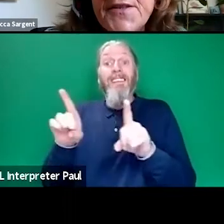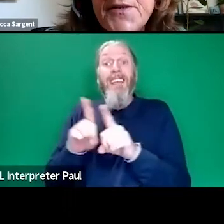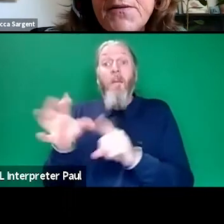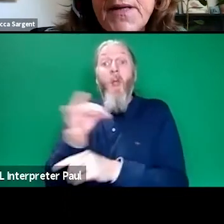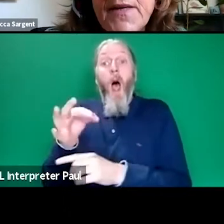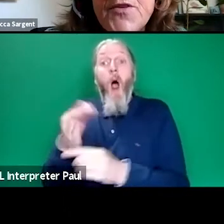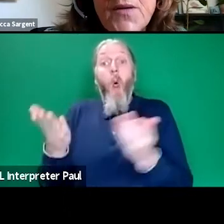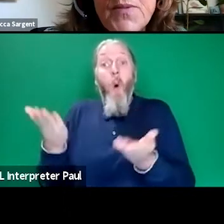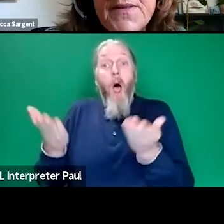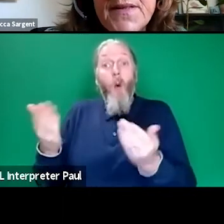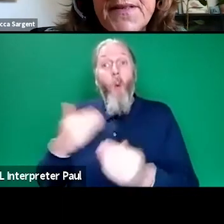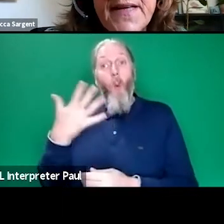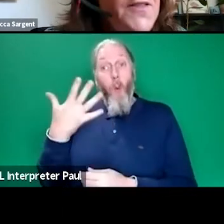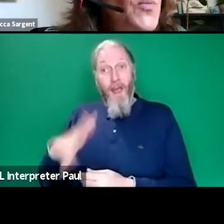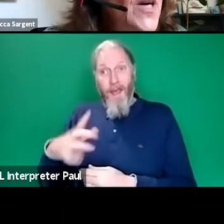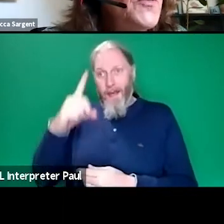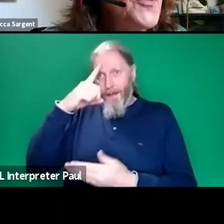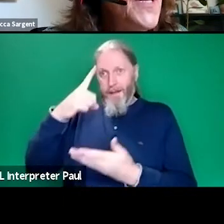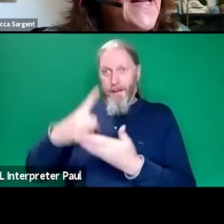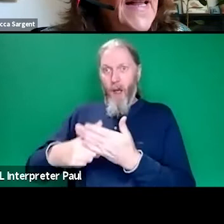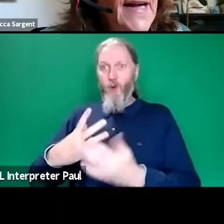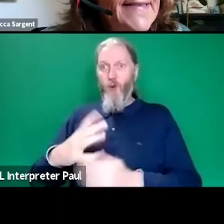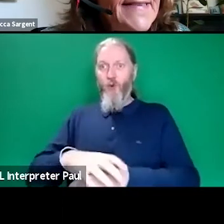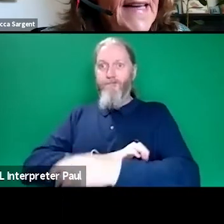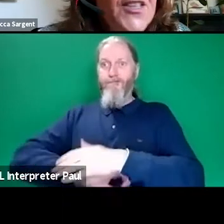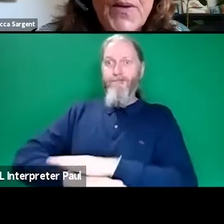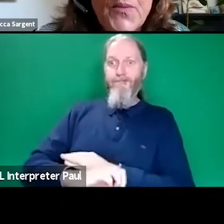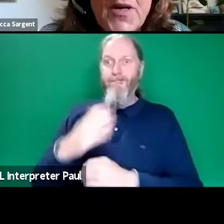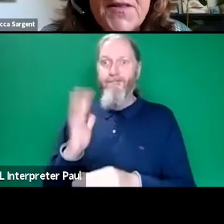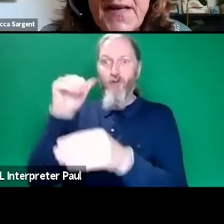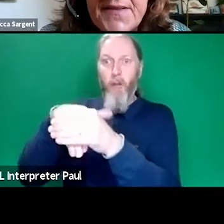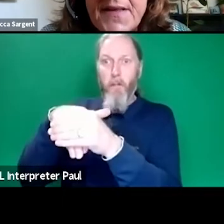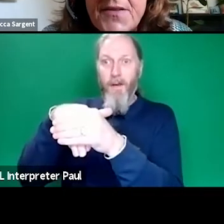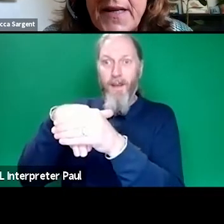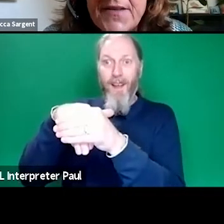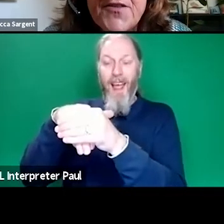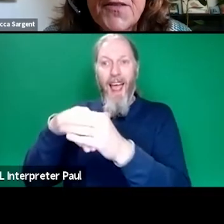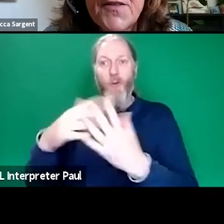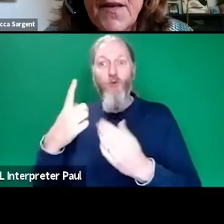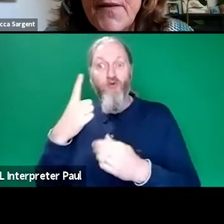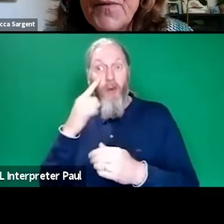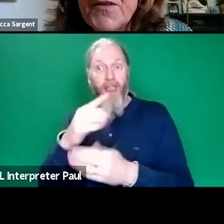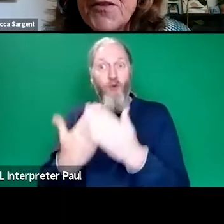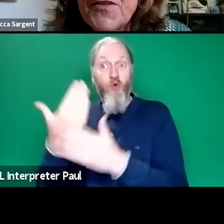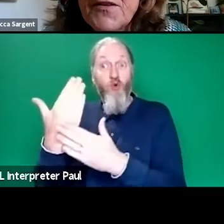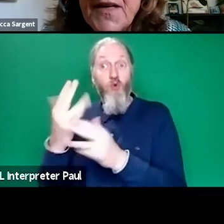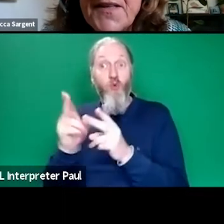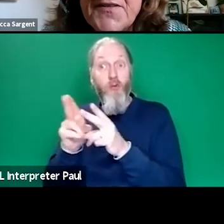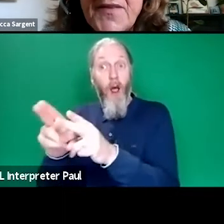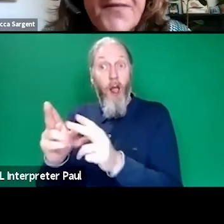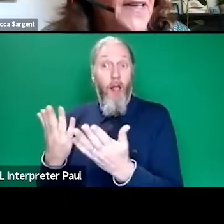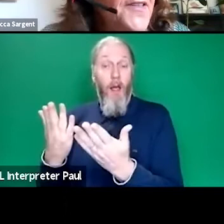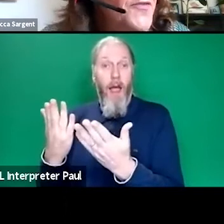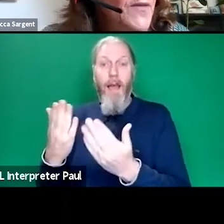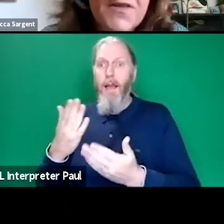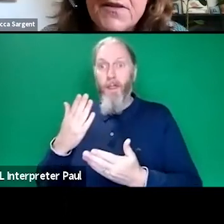decided to jump and take this approach, and it has been a process. And just to kind